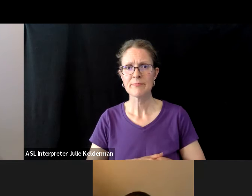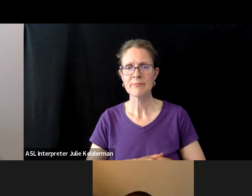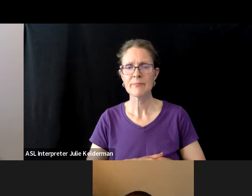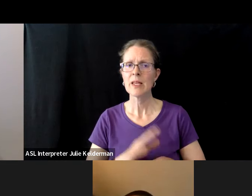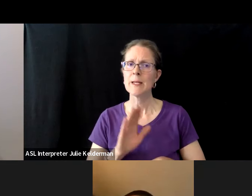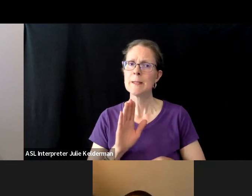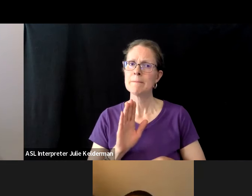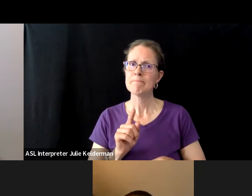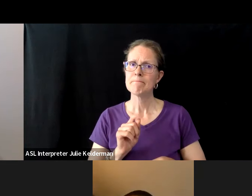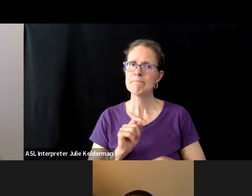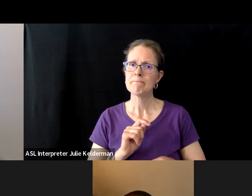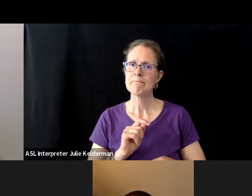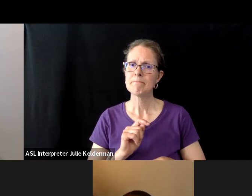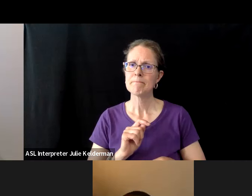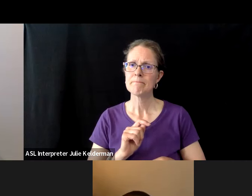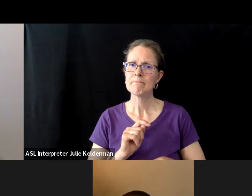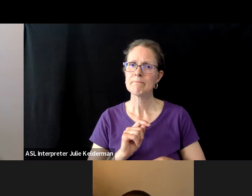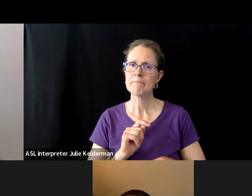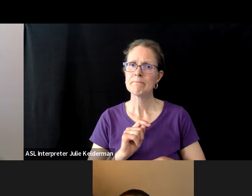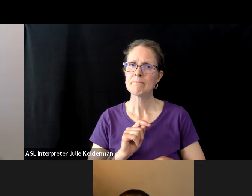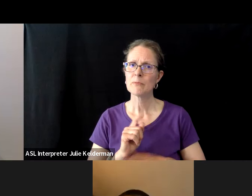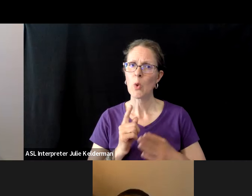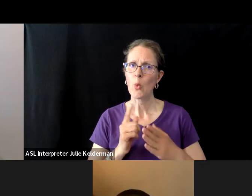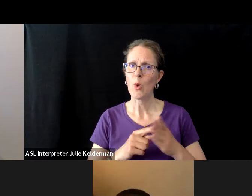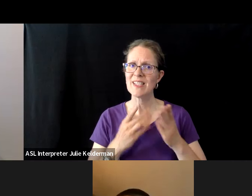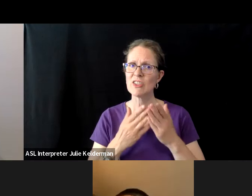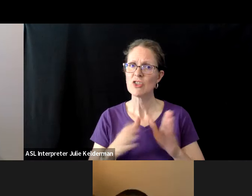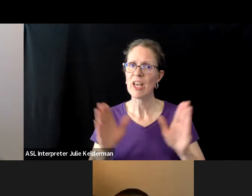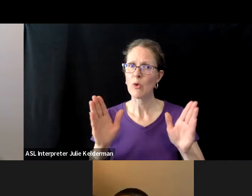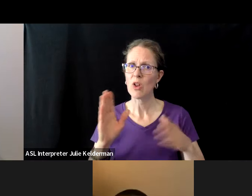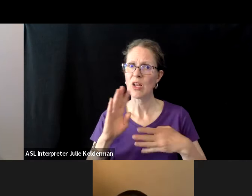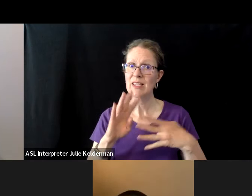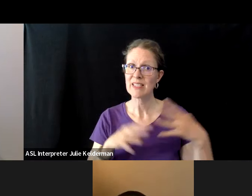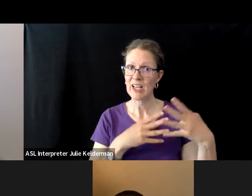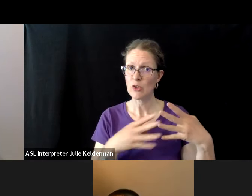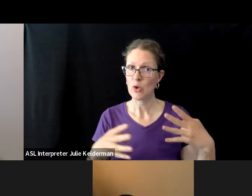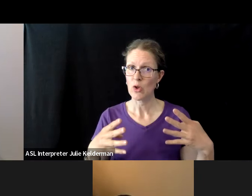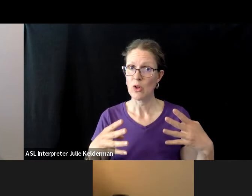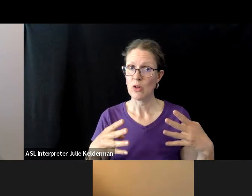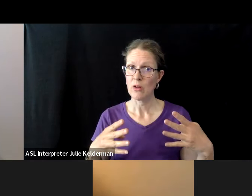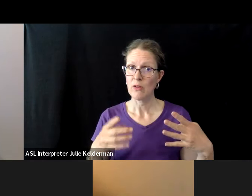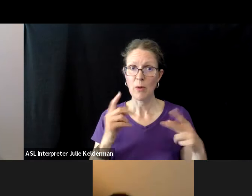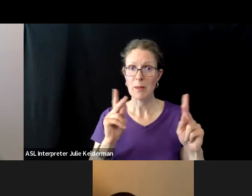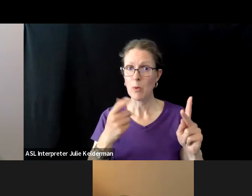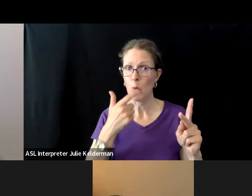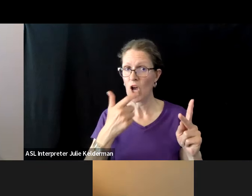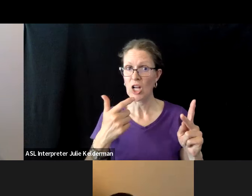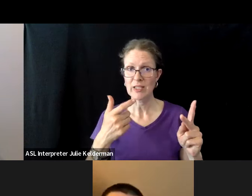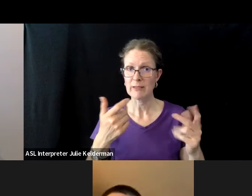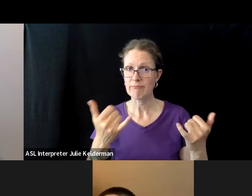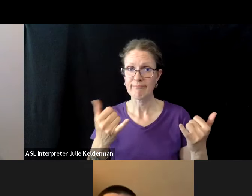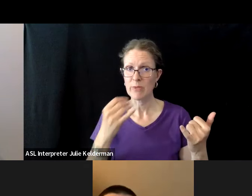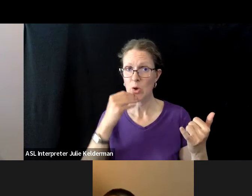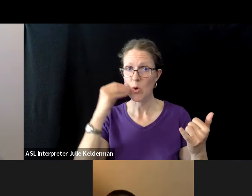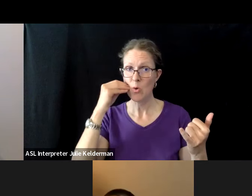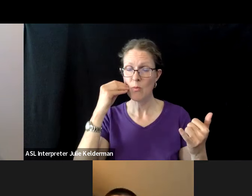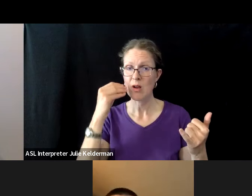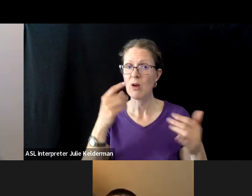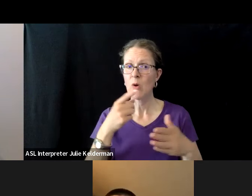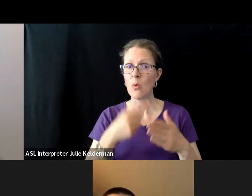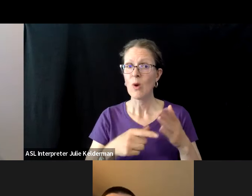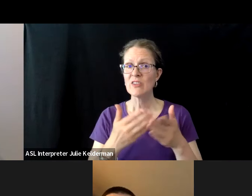when assuming what is the general schedule, just for folks watching at home, what is the general schedule for